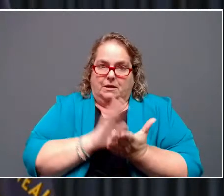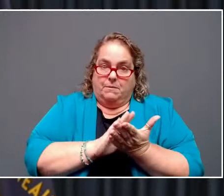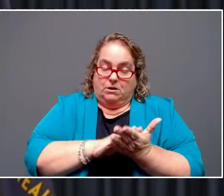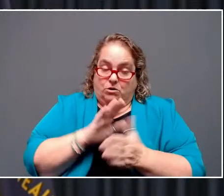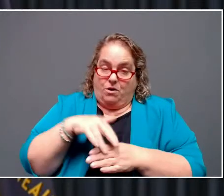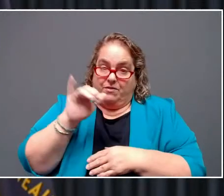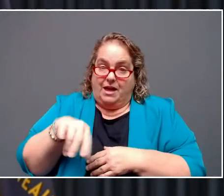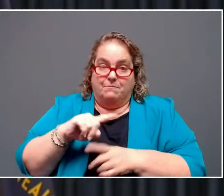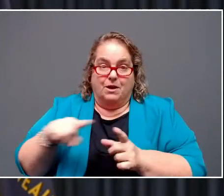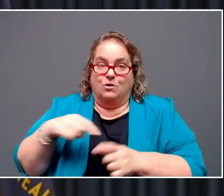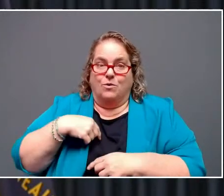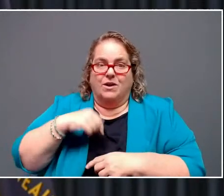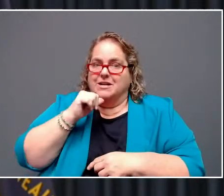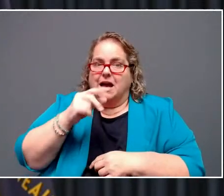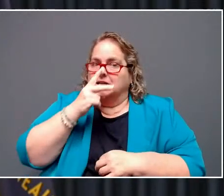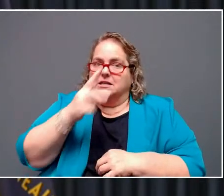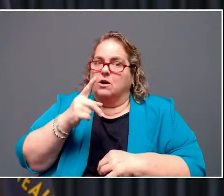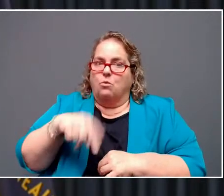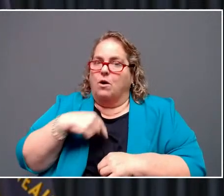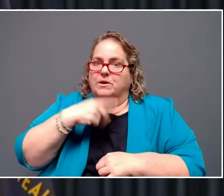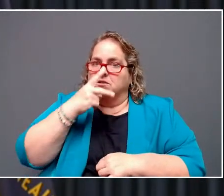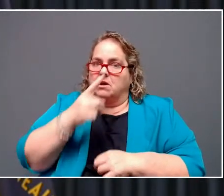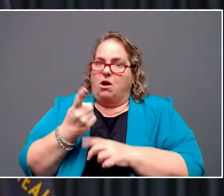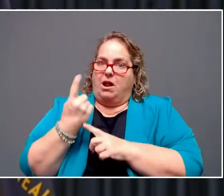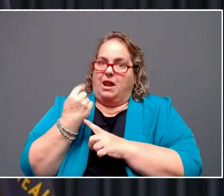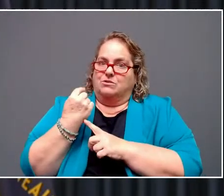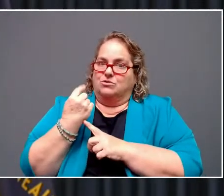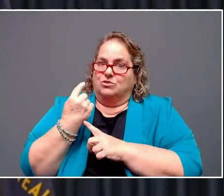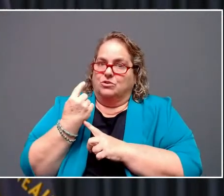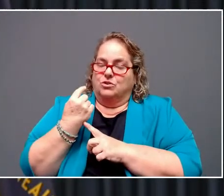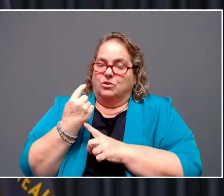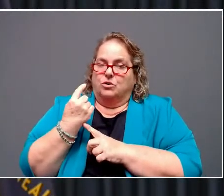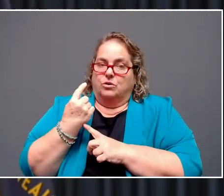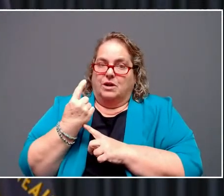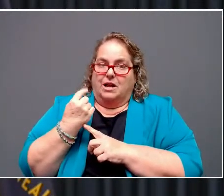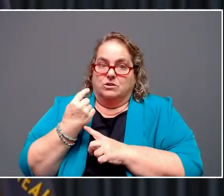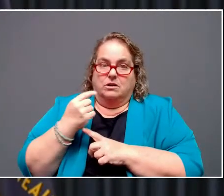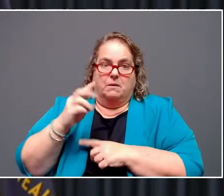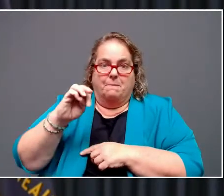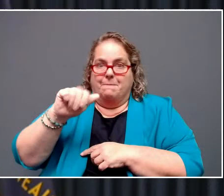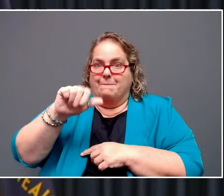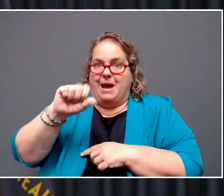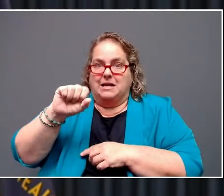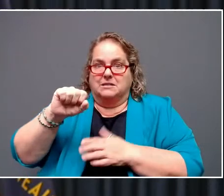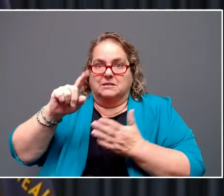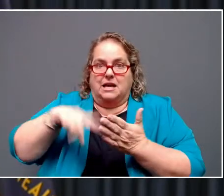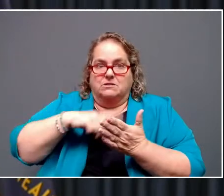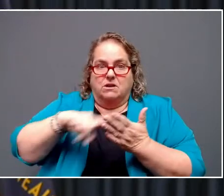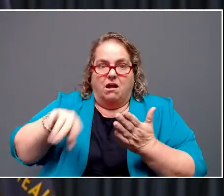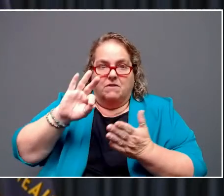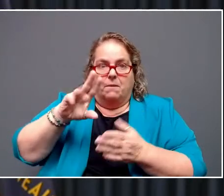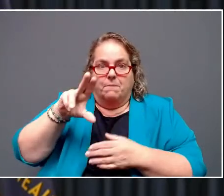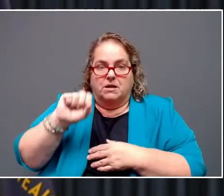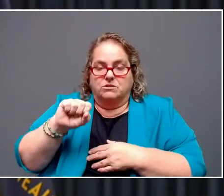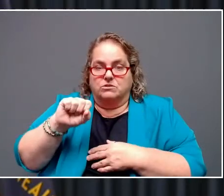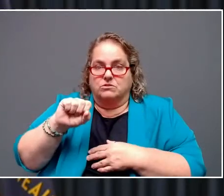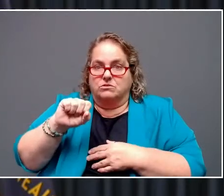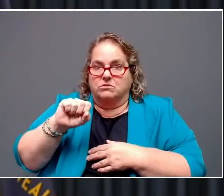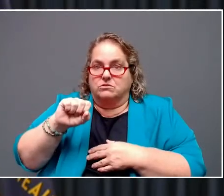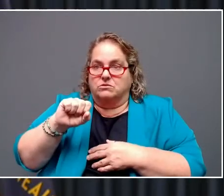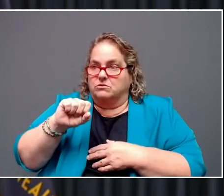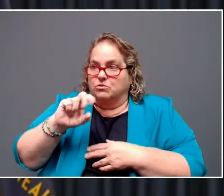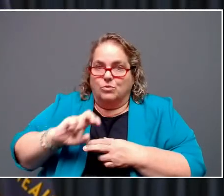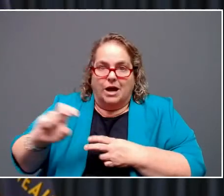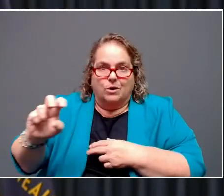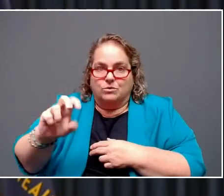not seeing what we saw last year in mass cancellation of bus routes. And so thank